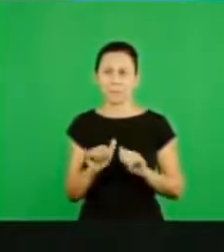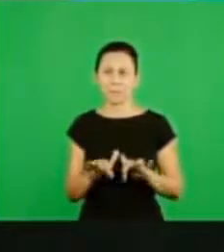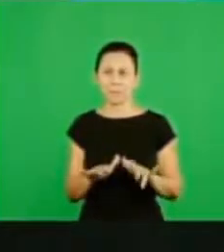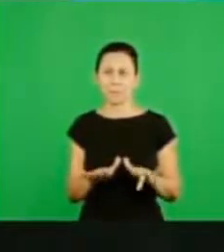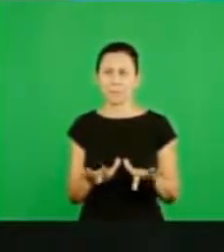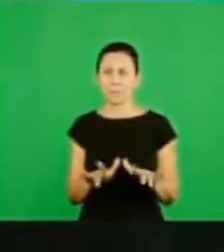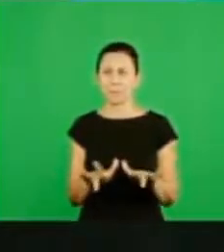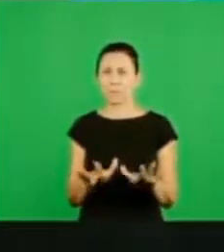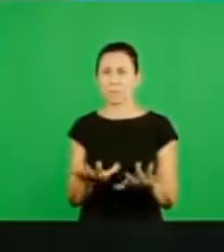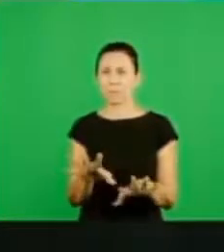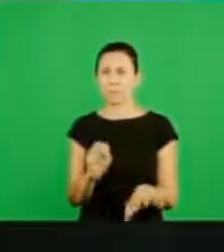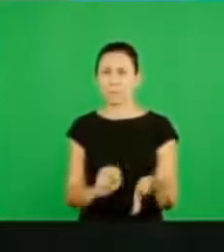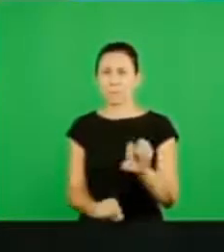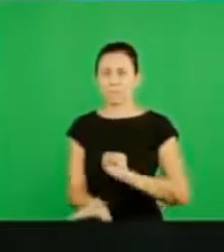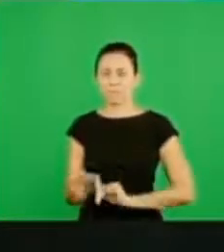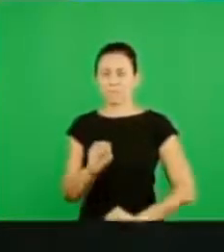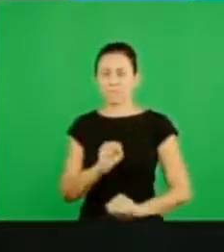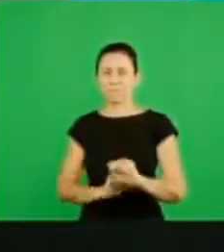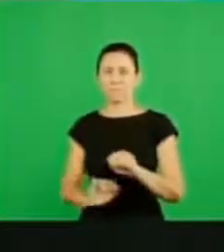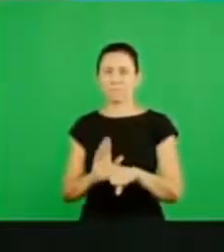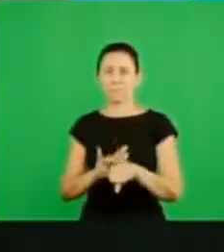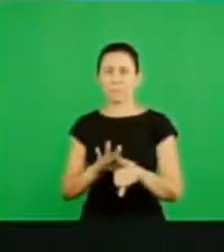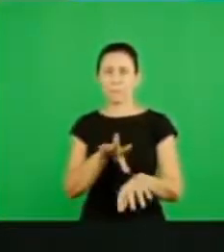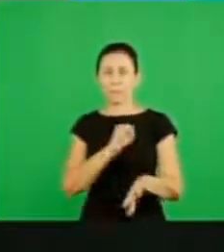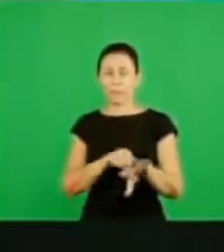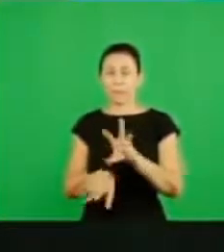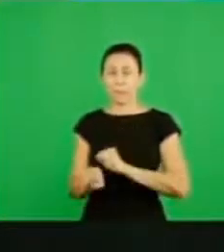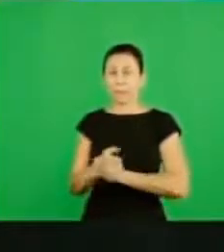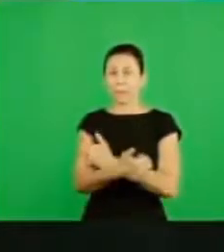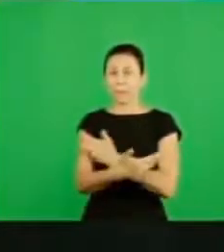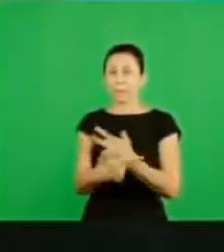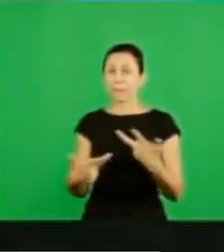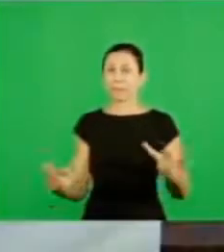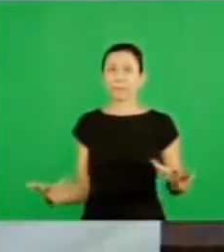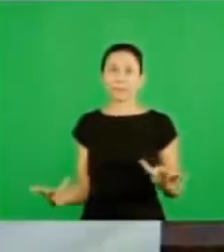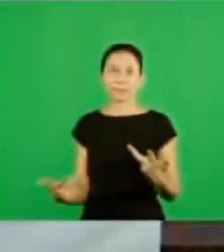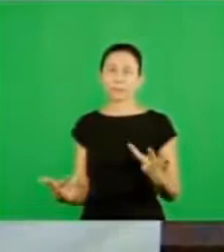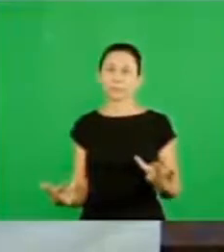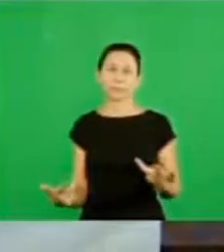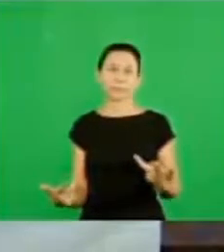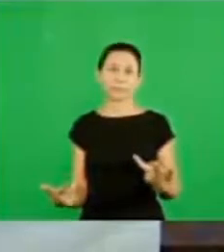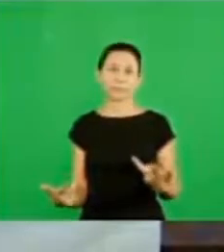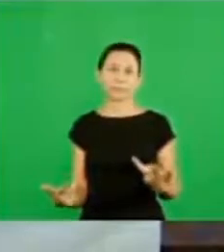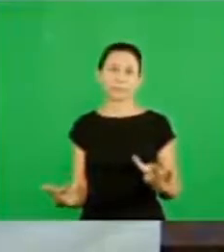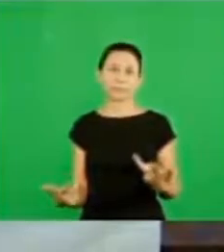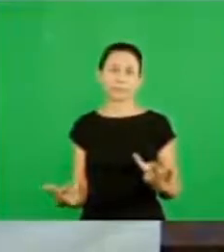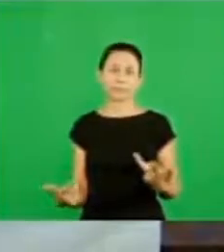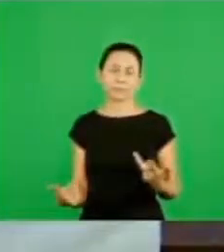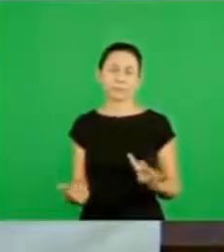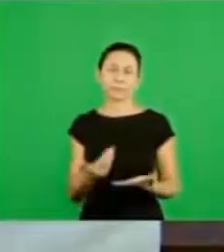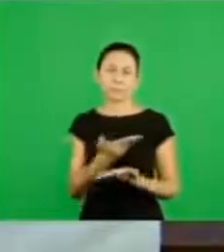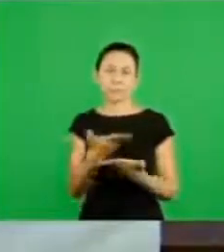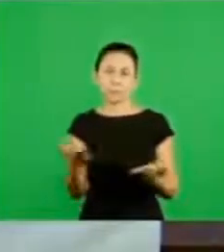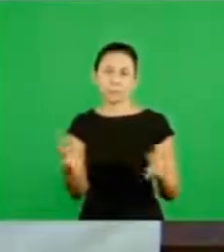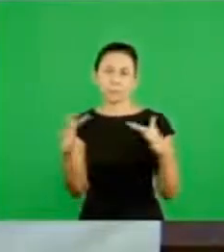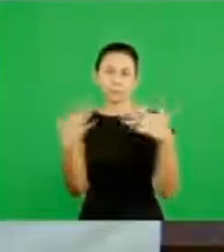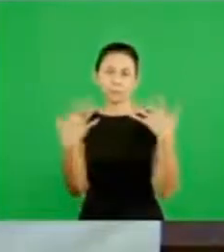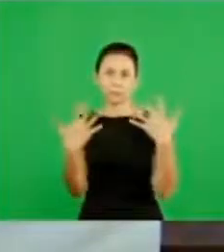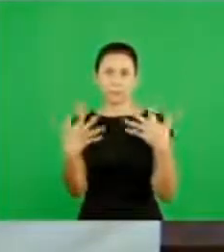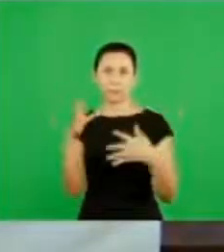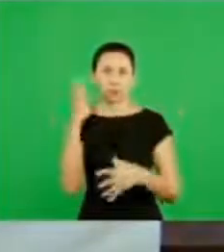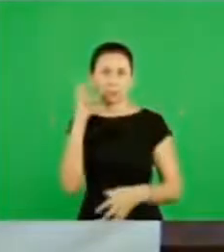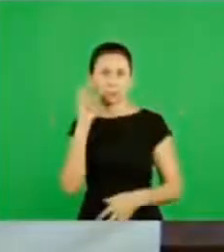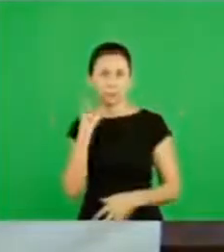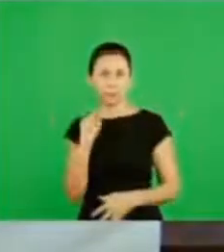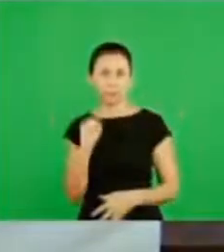cholera, viruses, epidemics. Water is considered one of the biggest transmitters